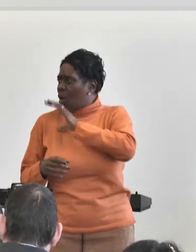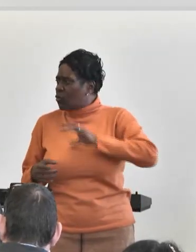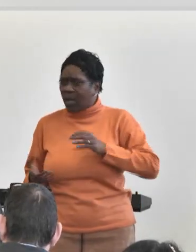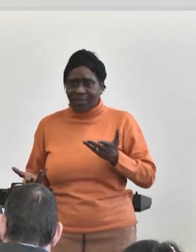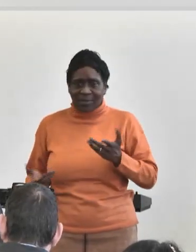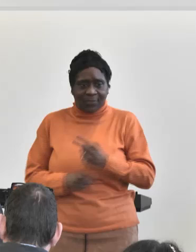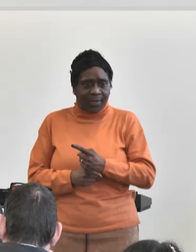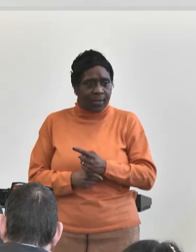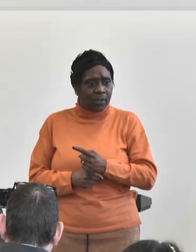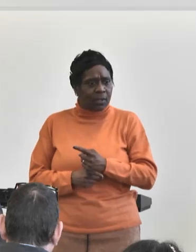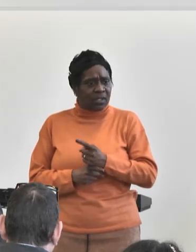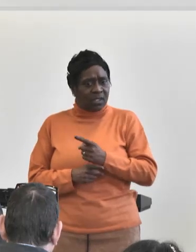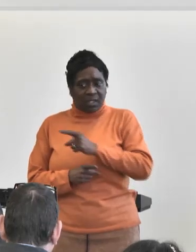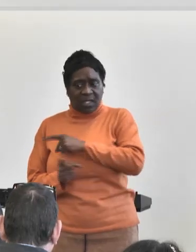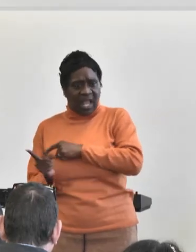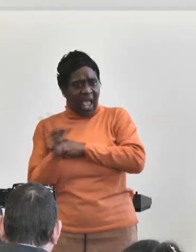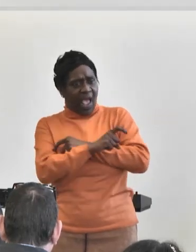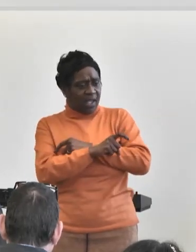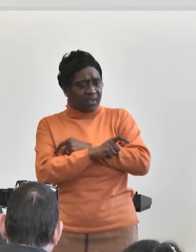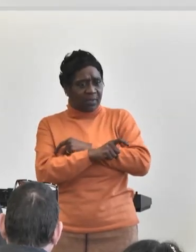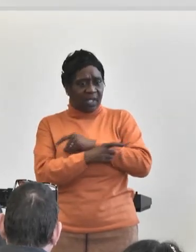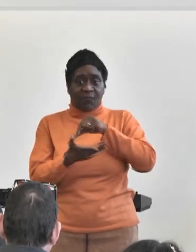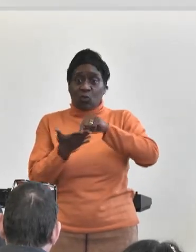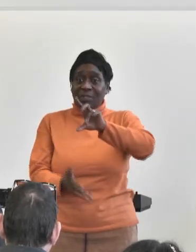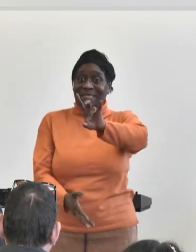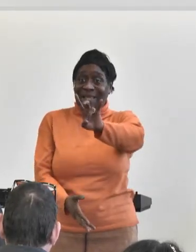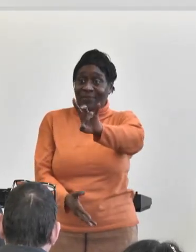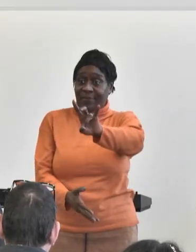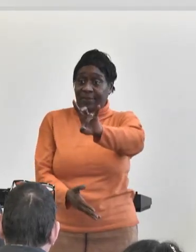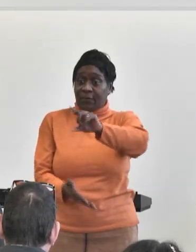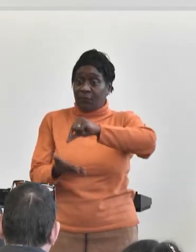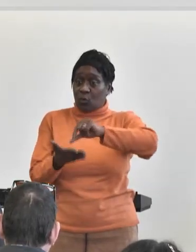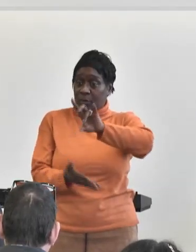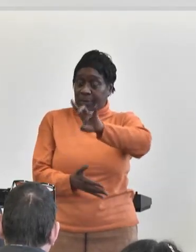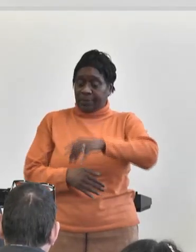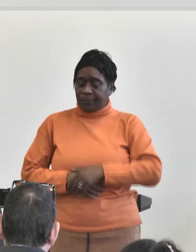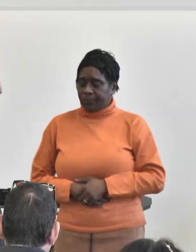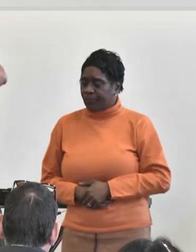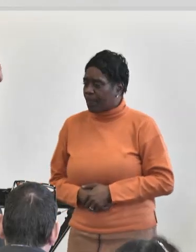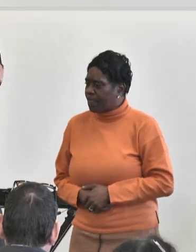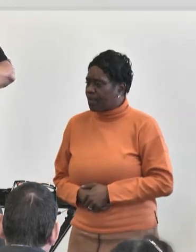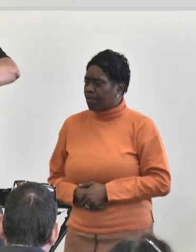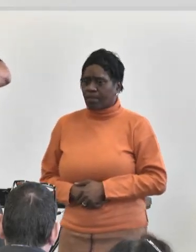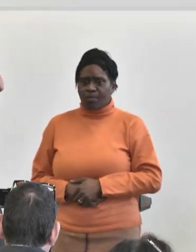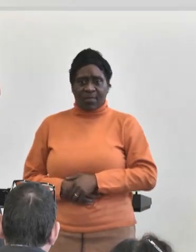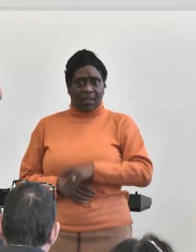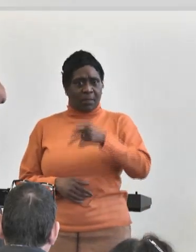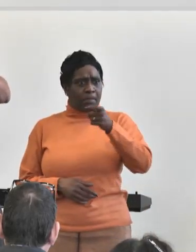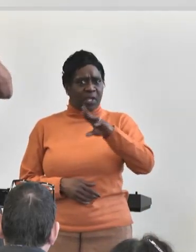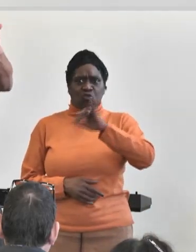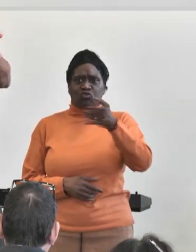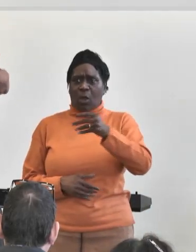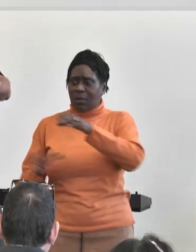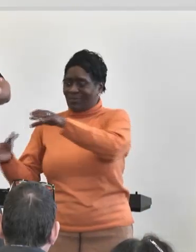they asked him a question in verse 7. Y después le preguntan en el versículo 7, le hacen una pregunta. They put him in the middle and they said, le ponen